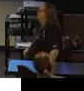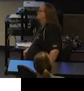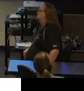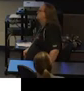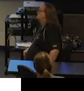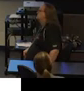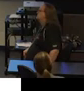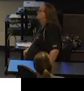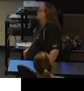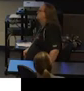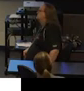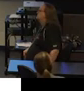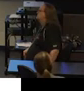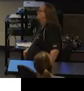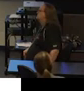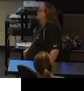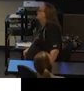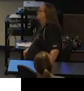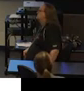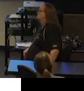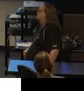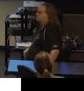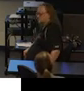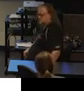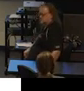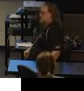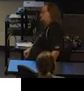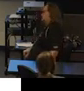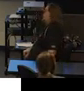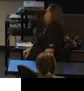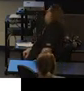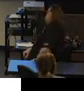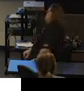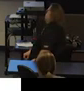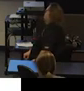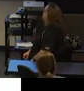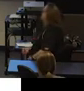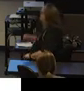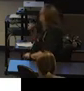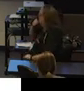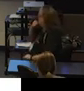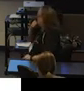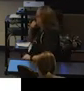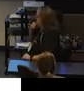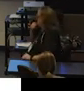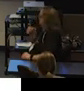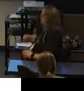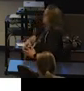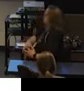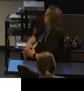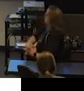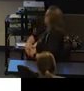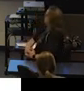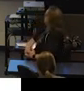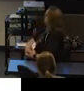it's how it's interpreted is in its infancy. I don't think, you know, when I say the word, you say the word, I think different people have different